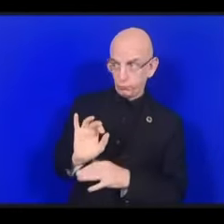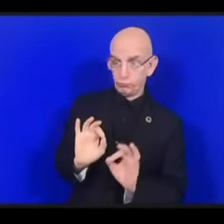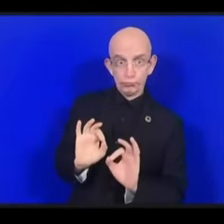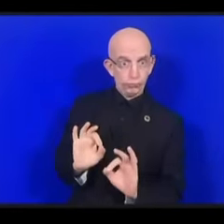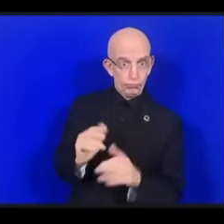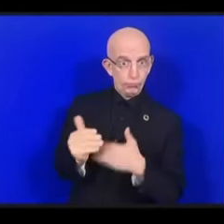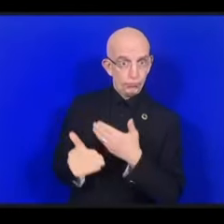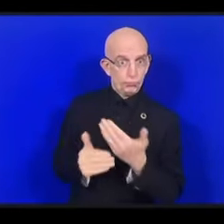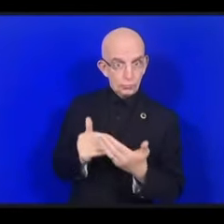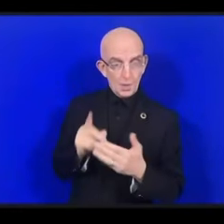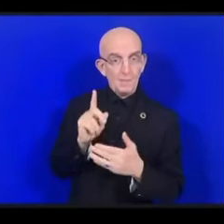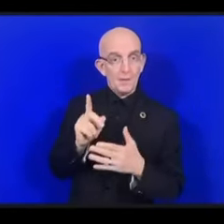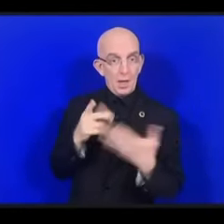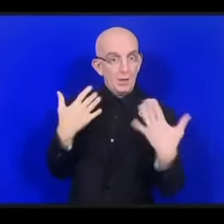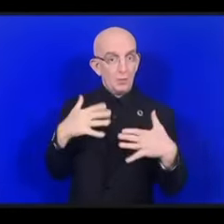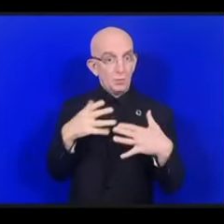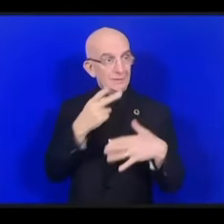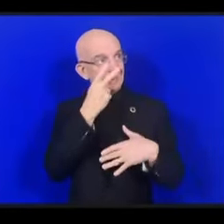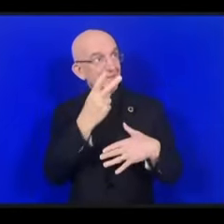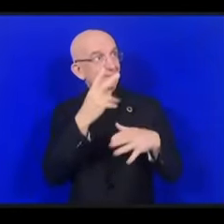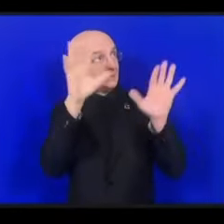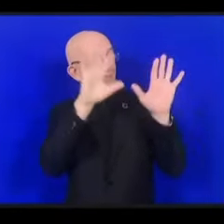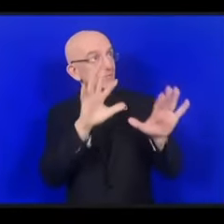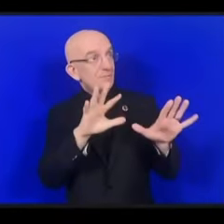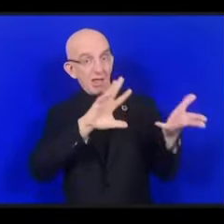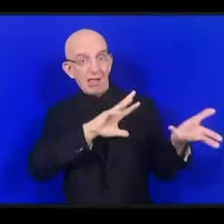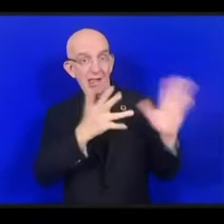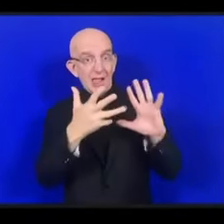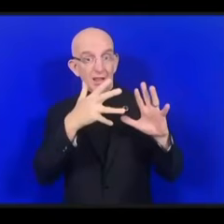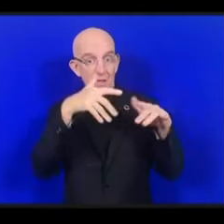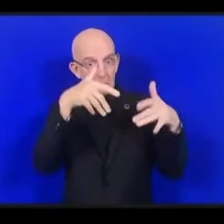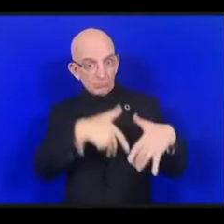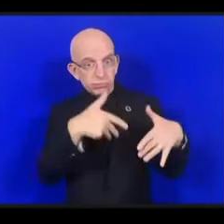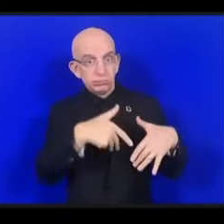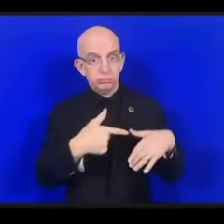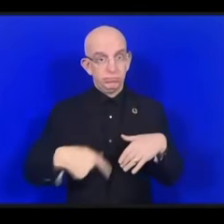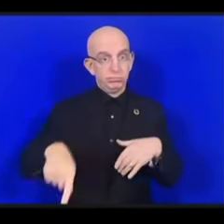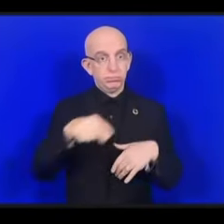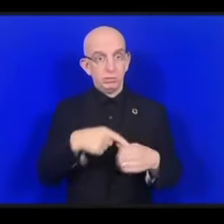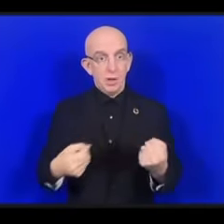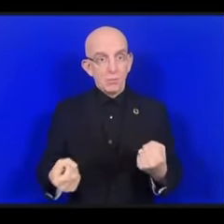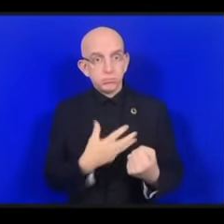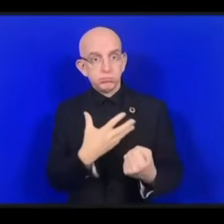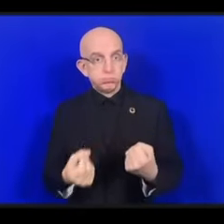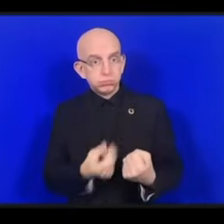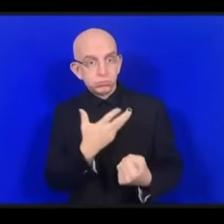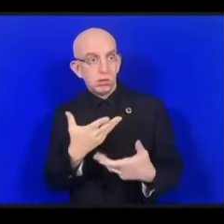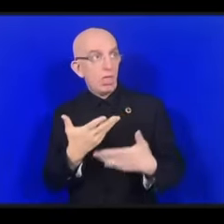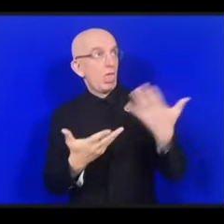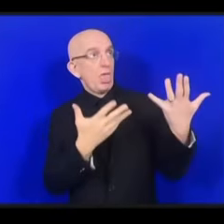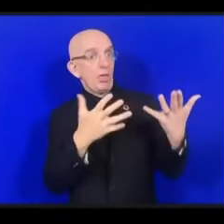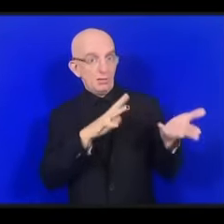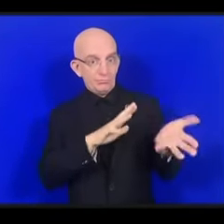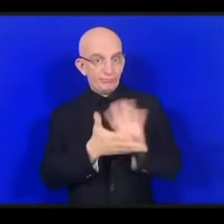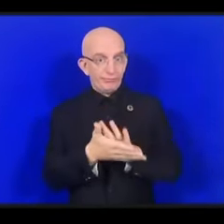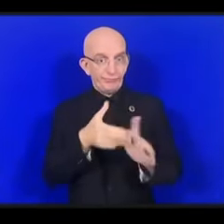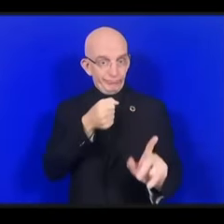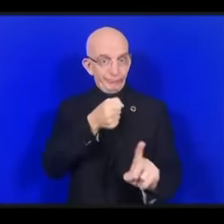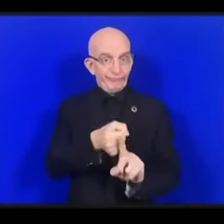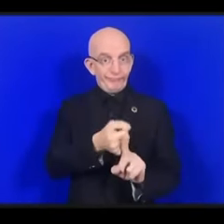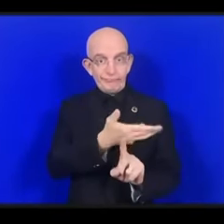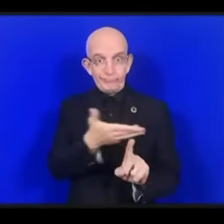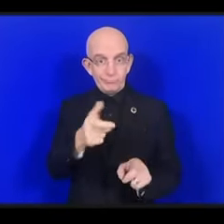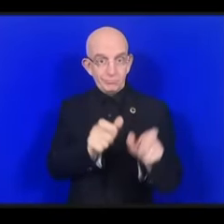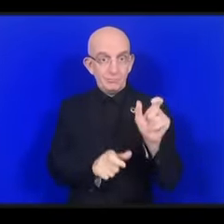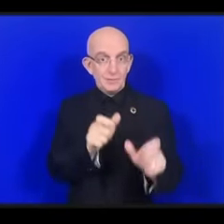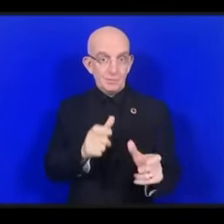to humanity at this stage. Let us use and harness and encourage the use of technology that will